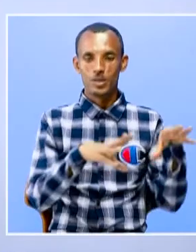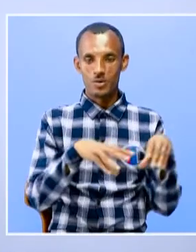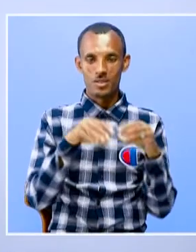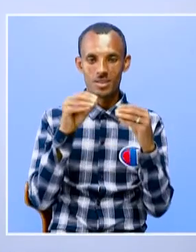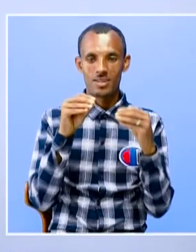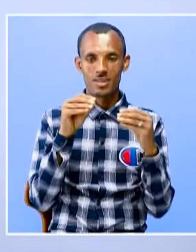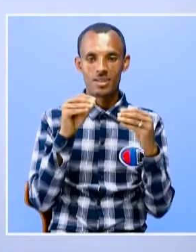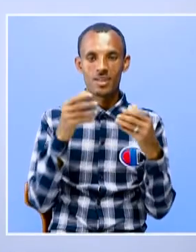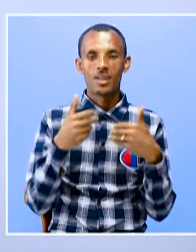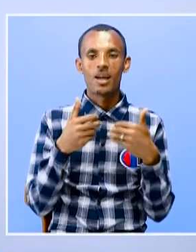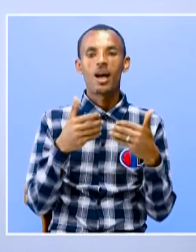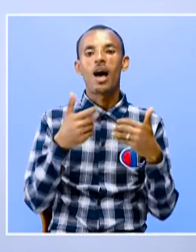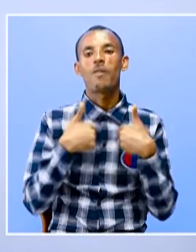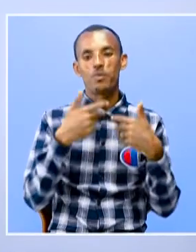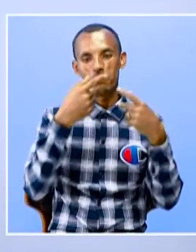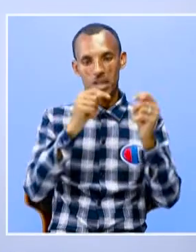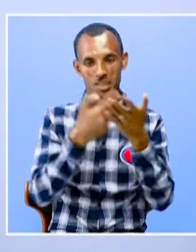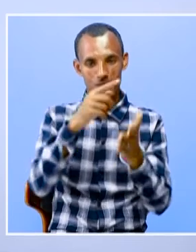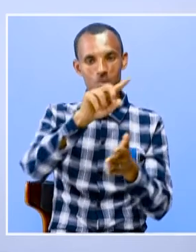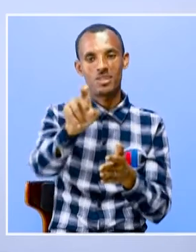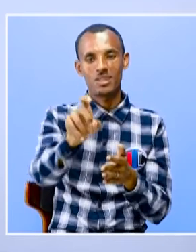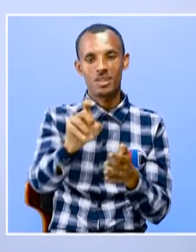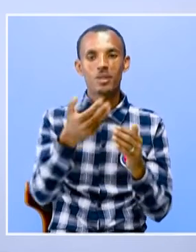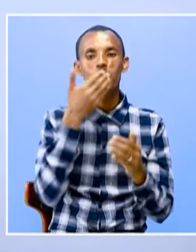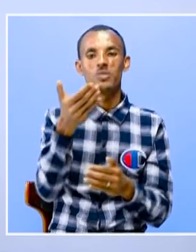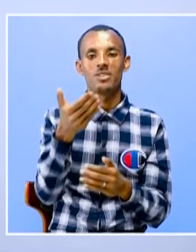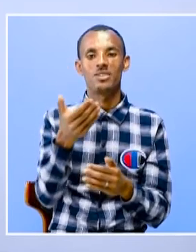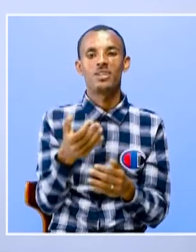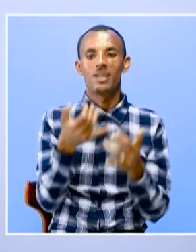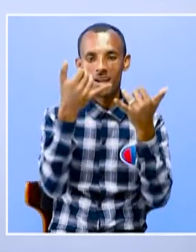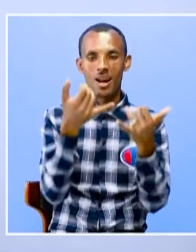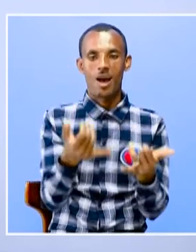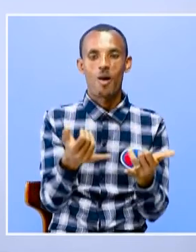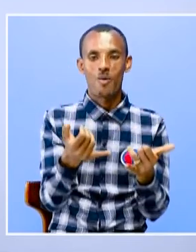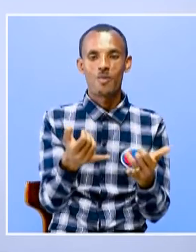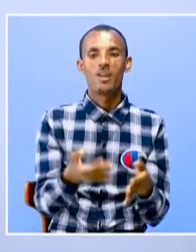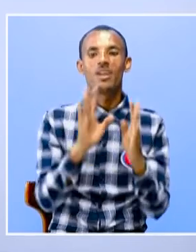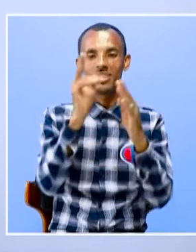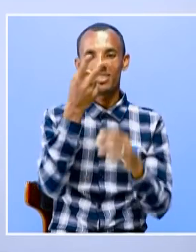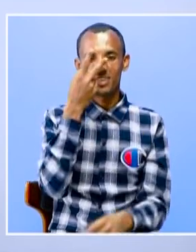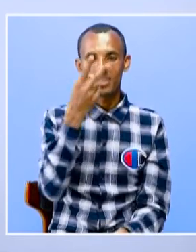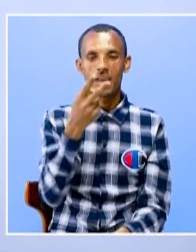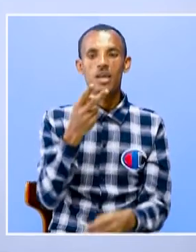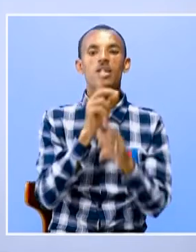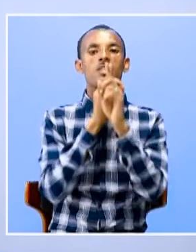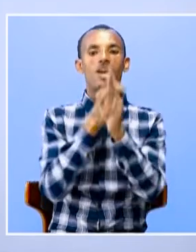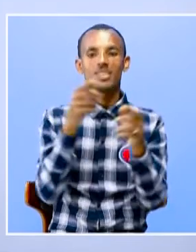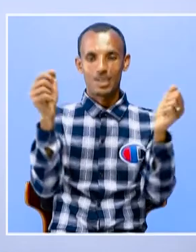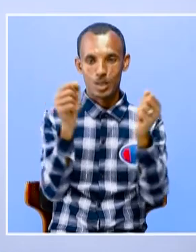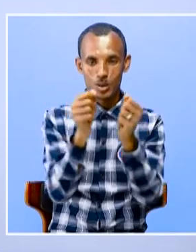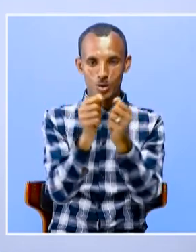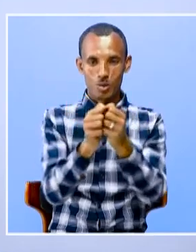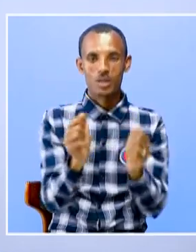Students, have you tried the question? Good. Now, let's see the answer